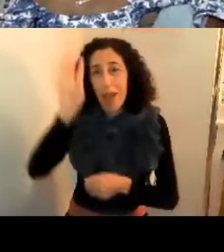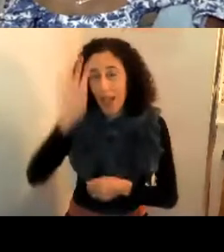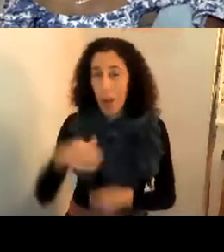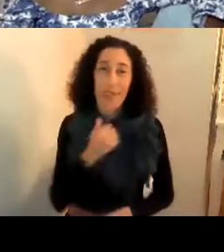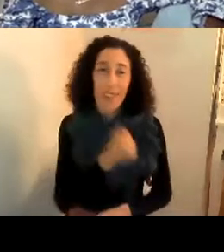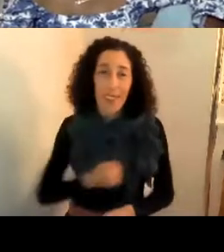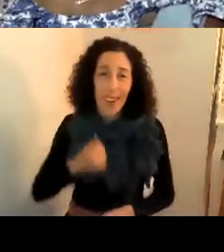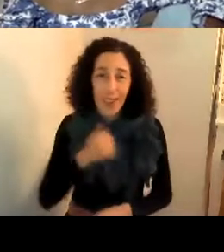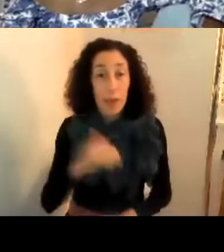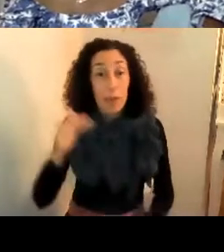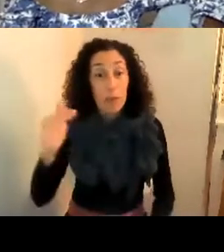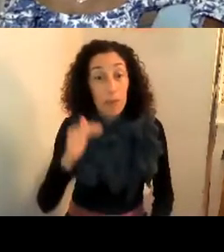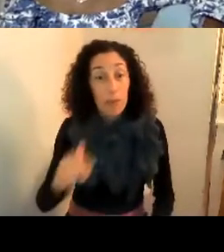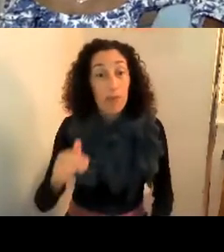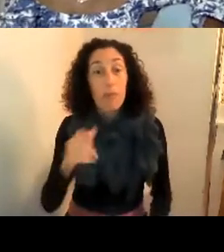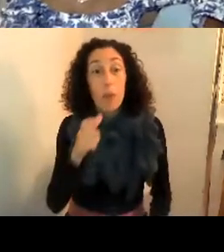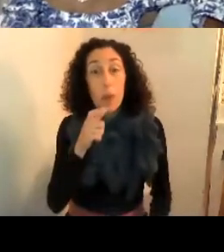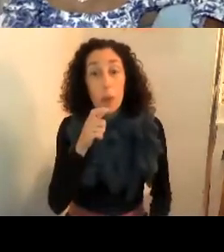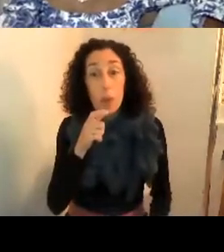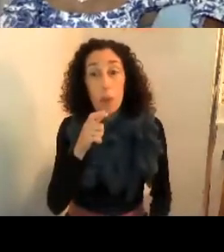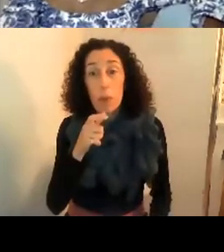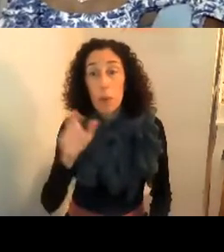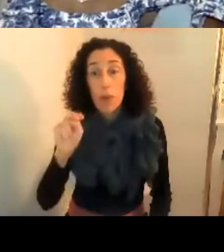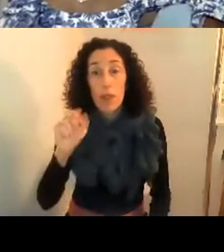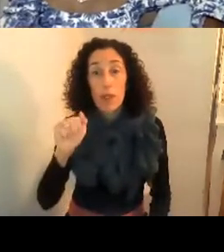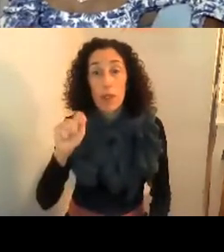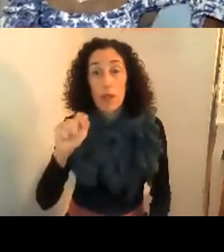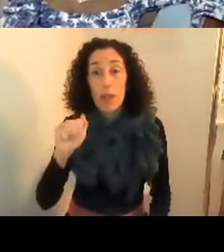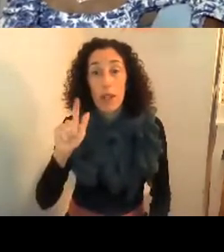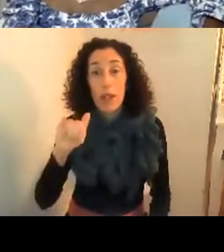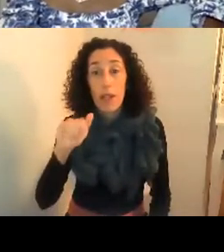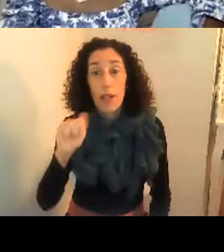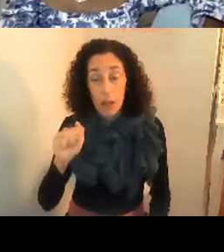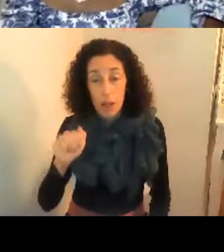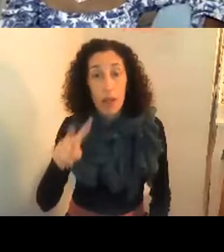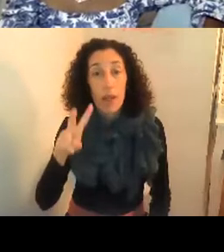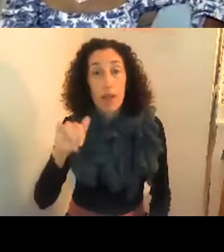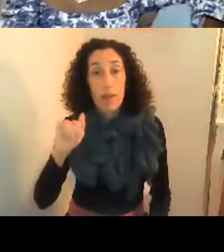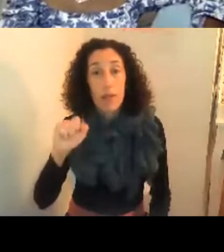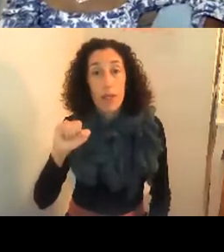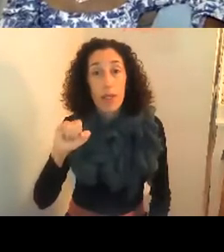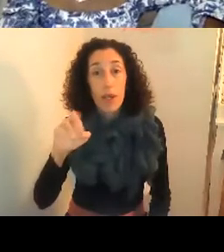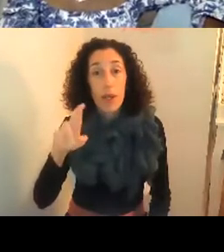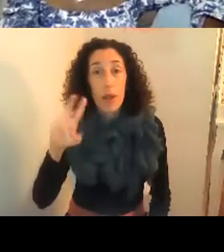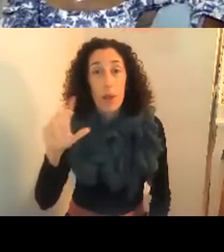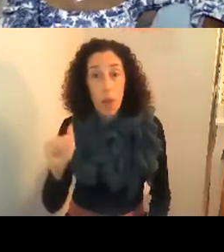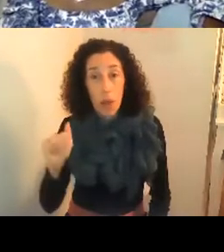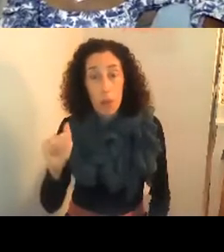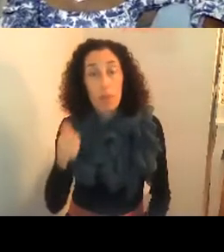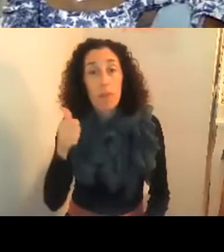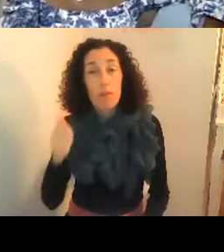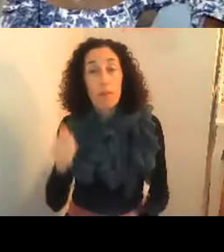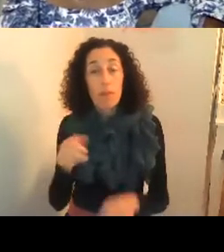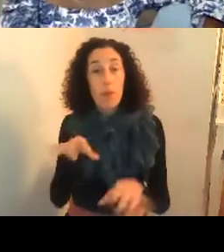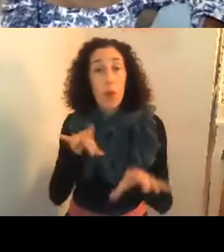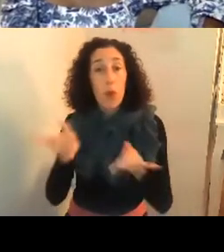Viera Salgado was born in San Juan, Puerto Rico, and she has worked as a curator,